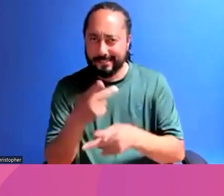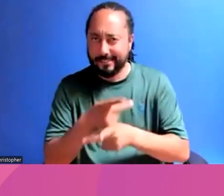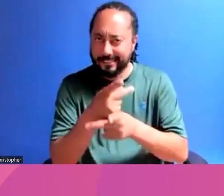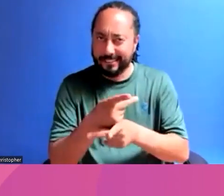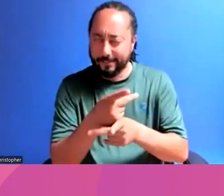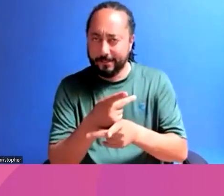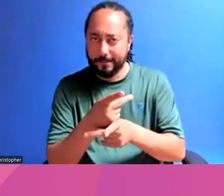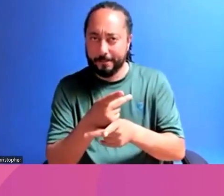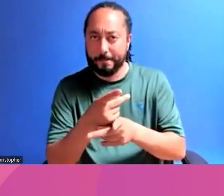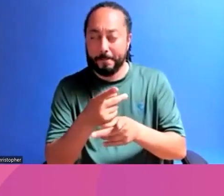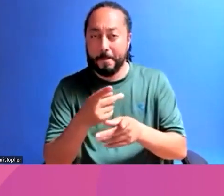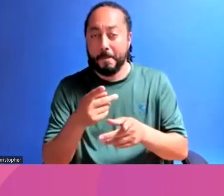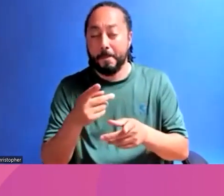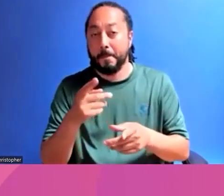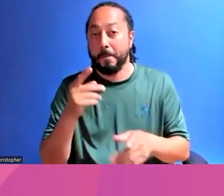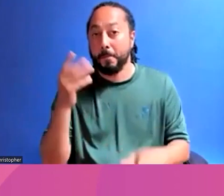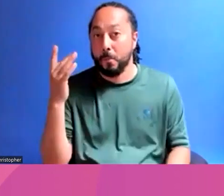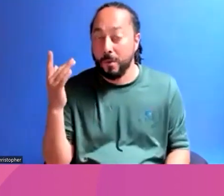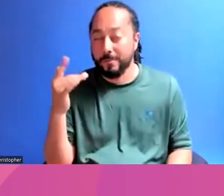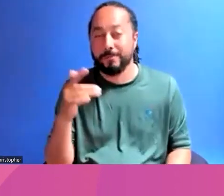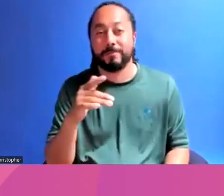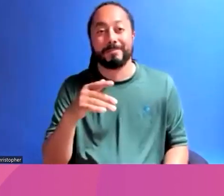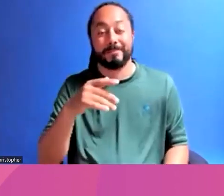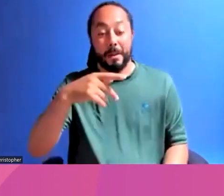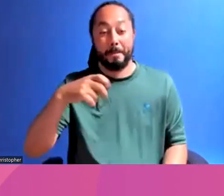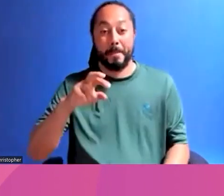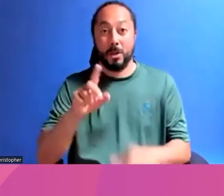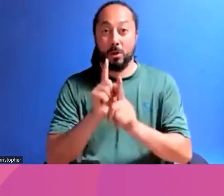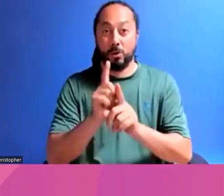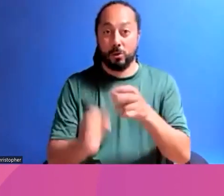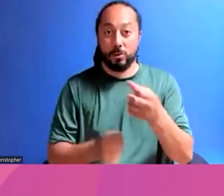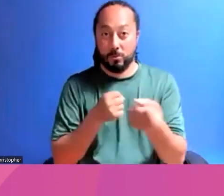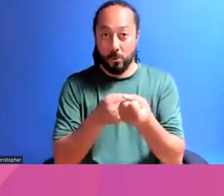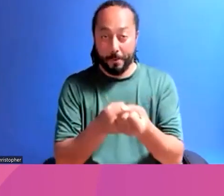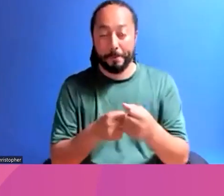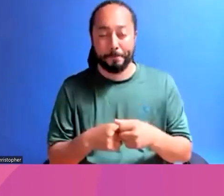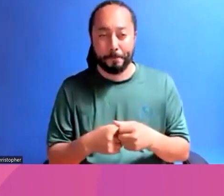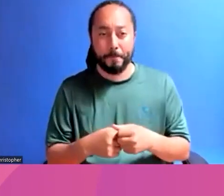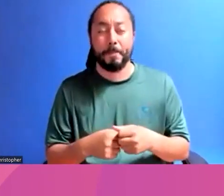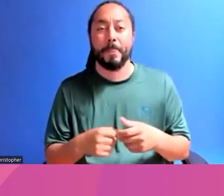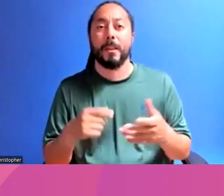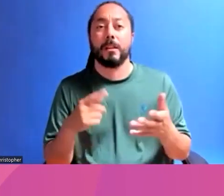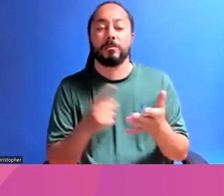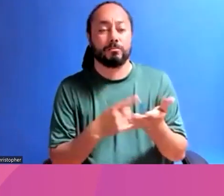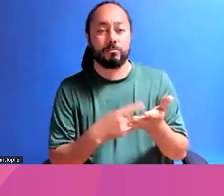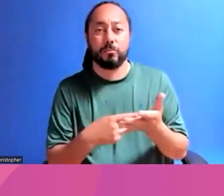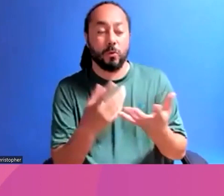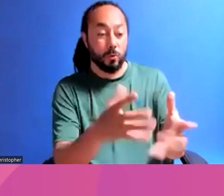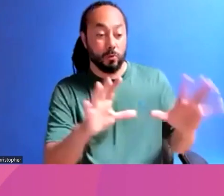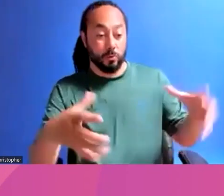say that to say that in peer support, for example, you might have some that might not be as,